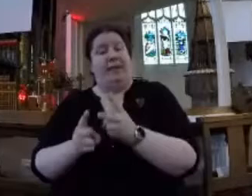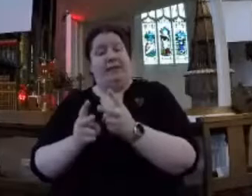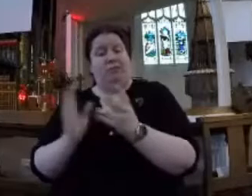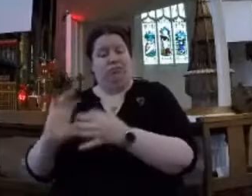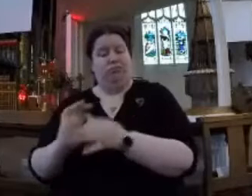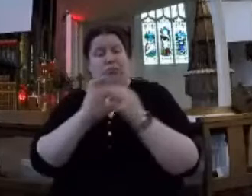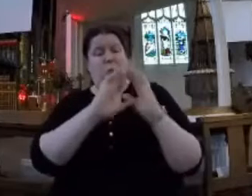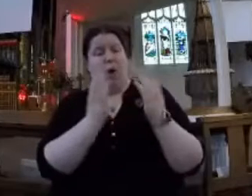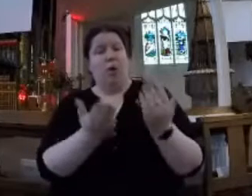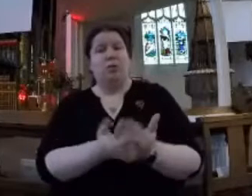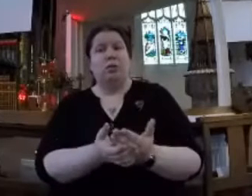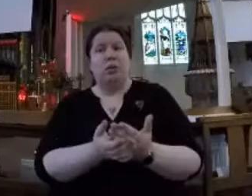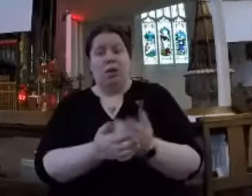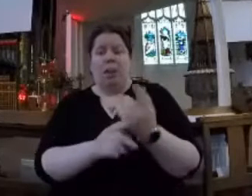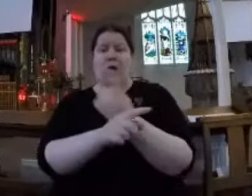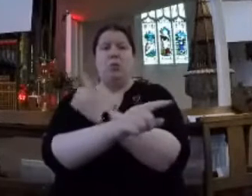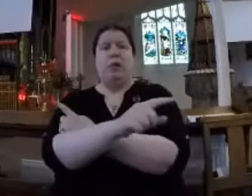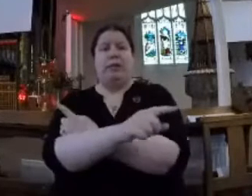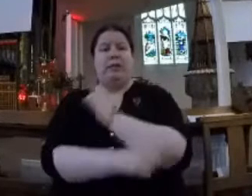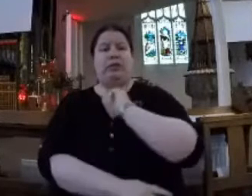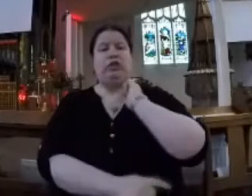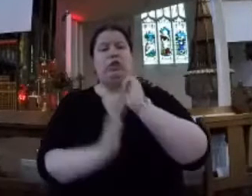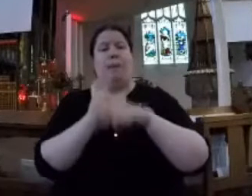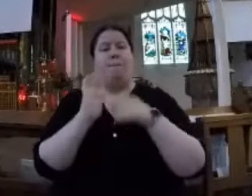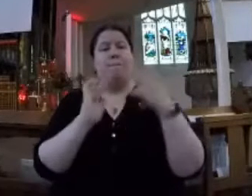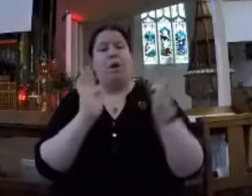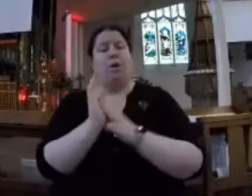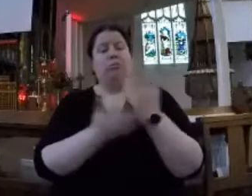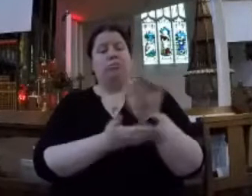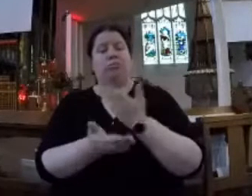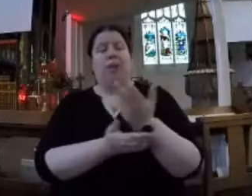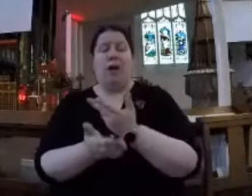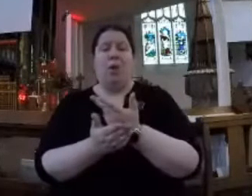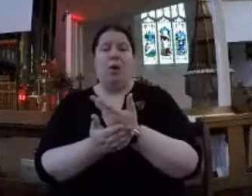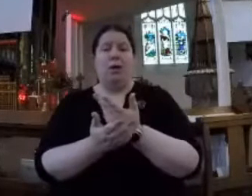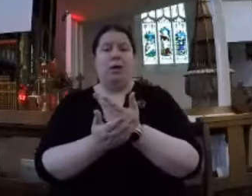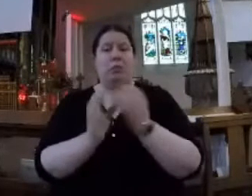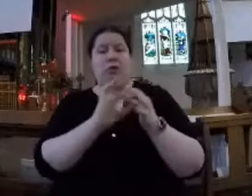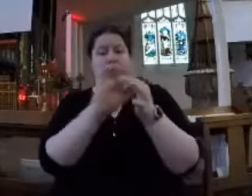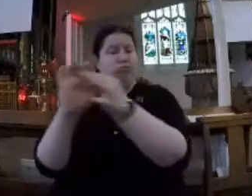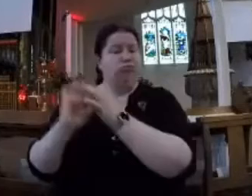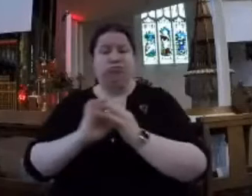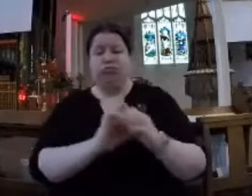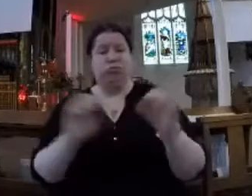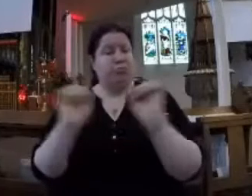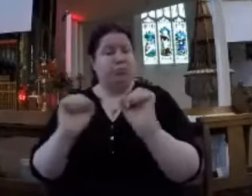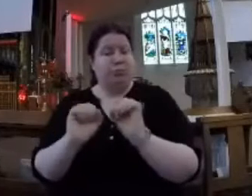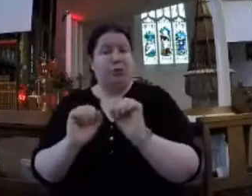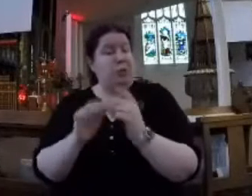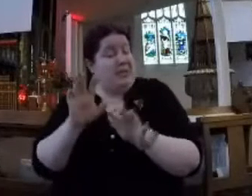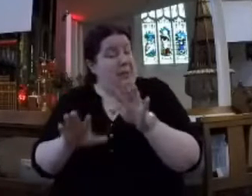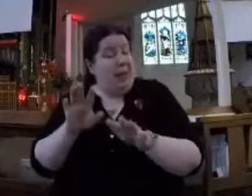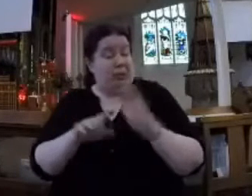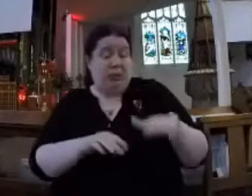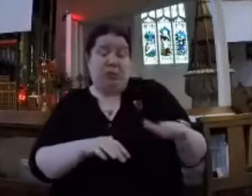the disagreements in the church, the lack of unity. Sometimes we're still like toddlers.